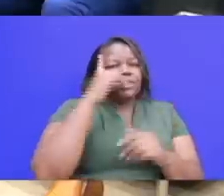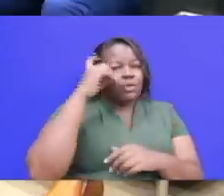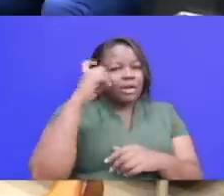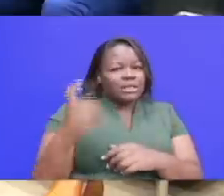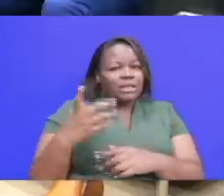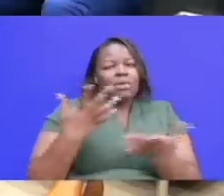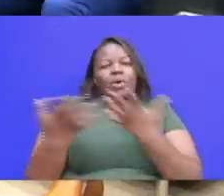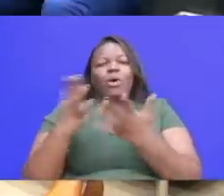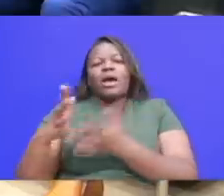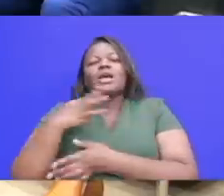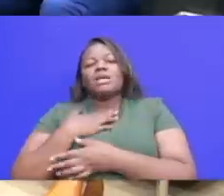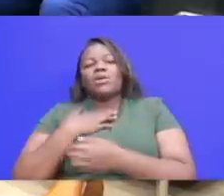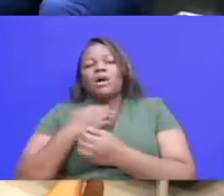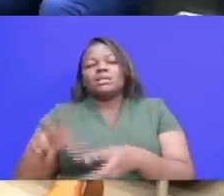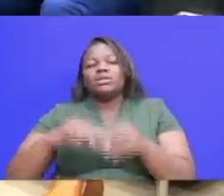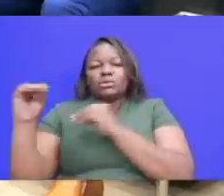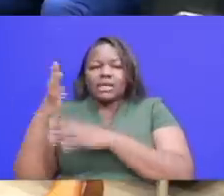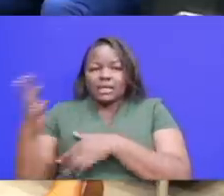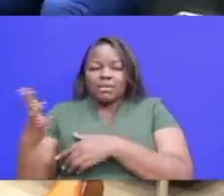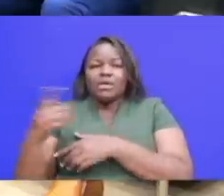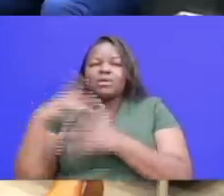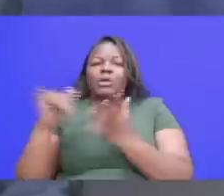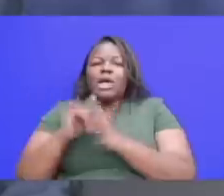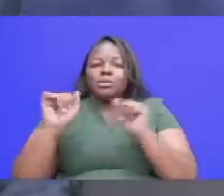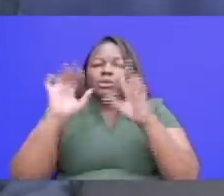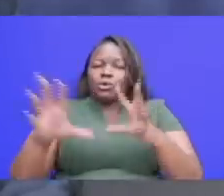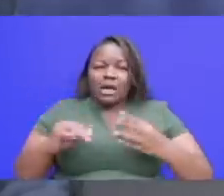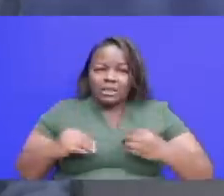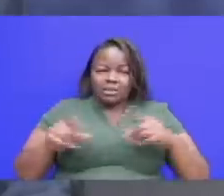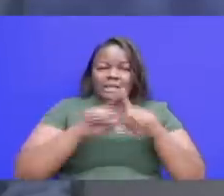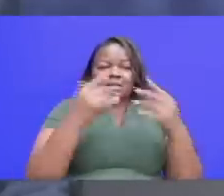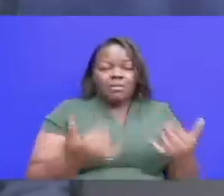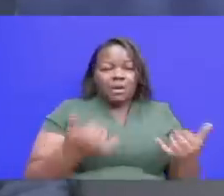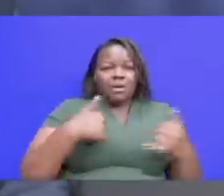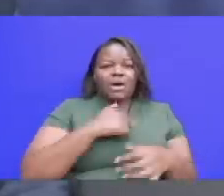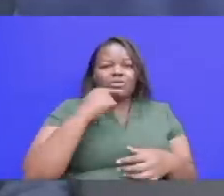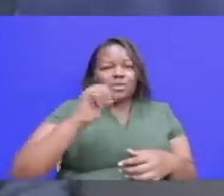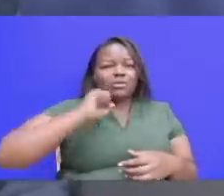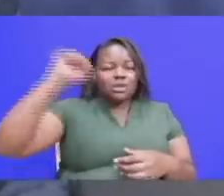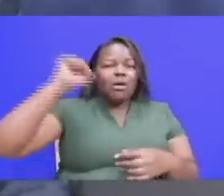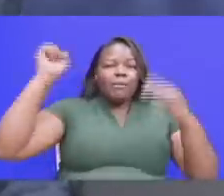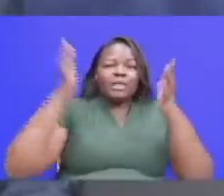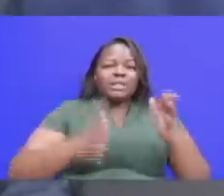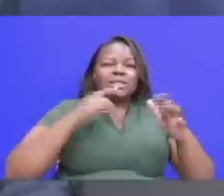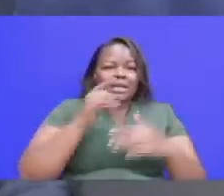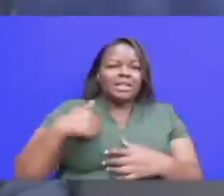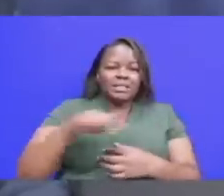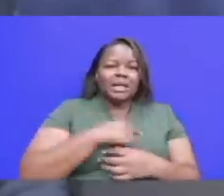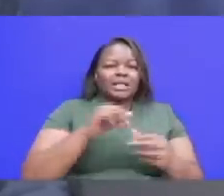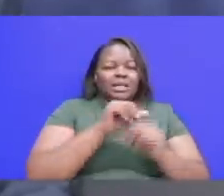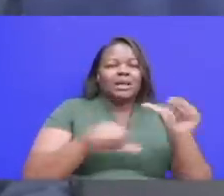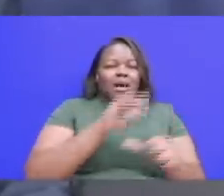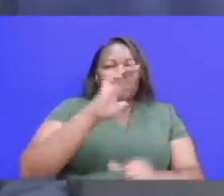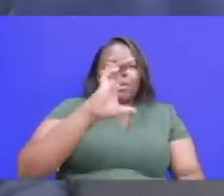them, so that they buy into it. Mm. Like now we are being told, politicians tell us of the Canaan,